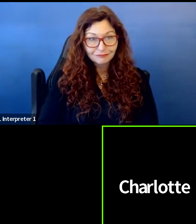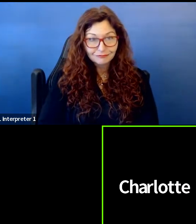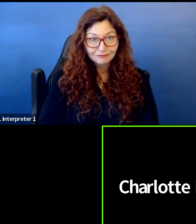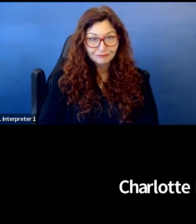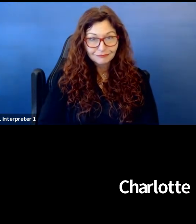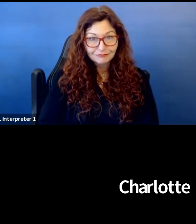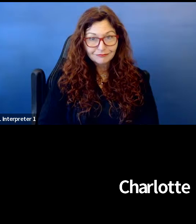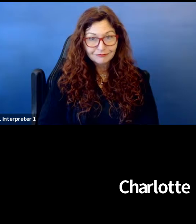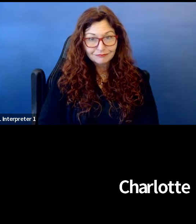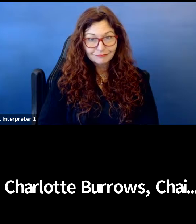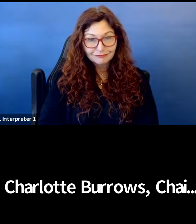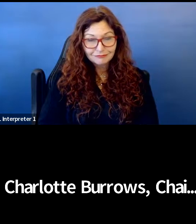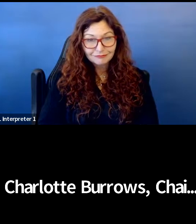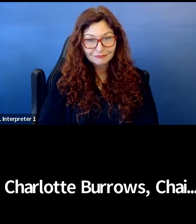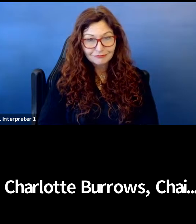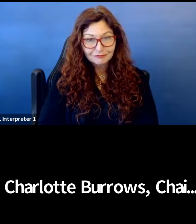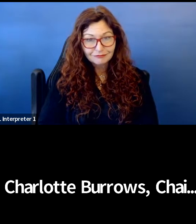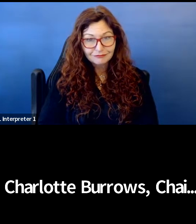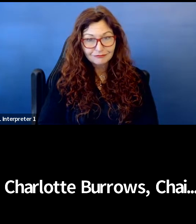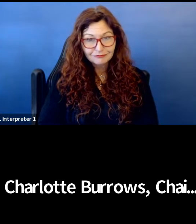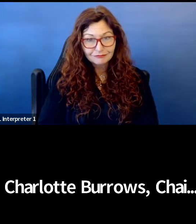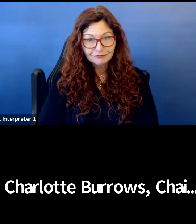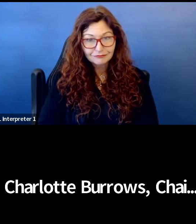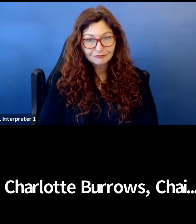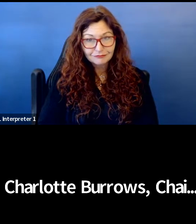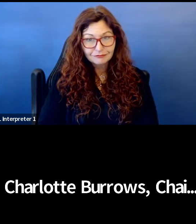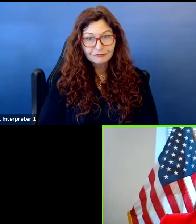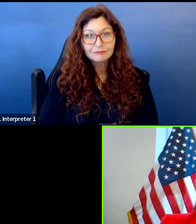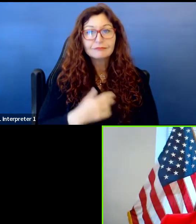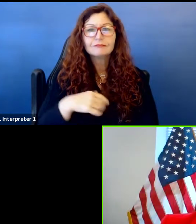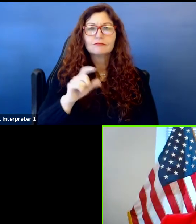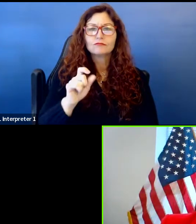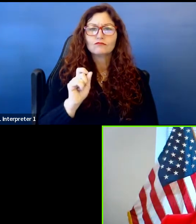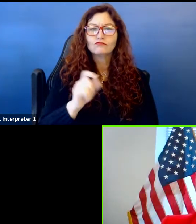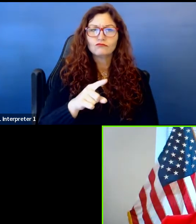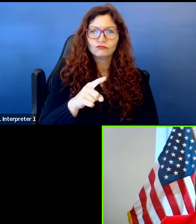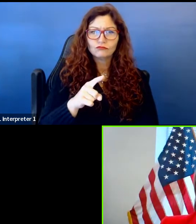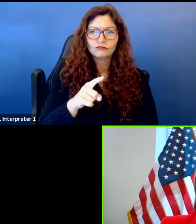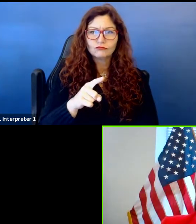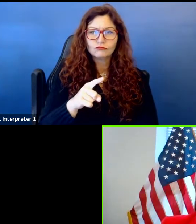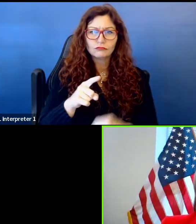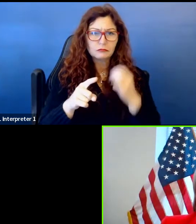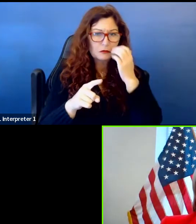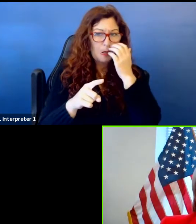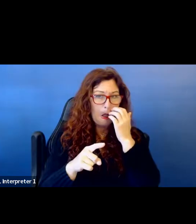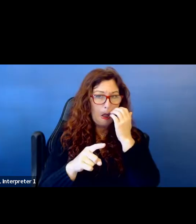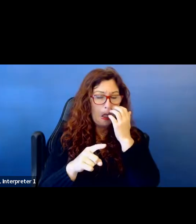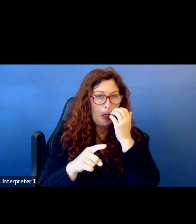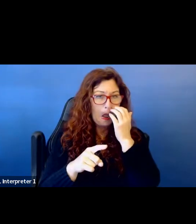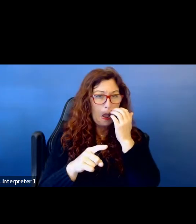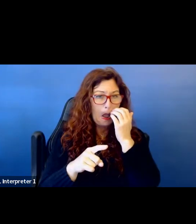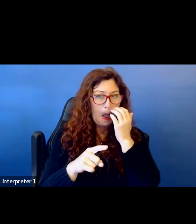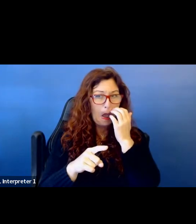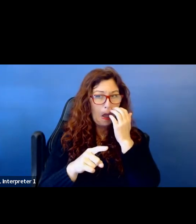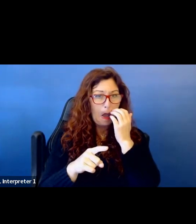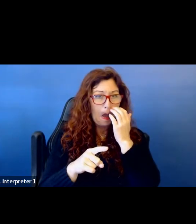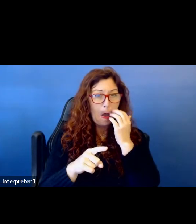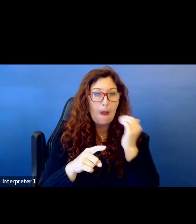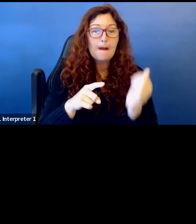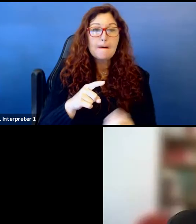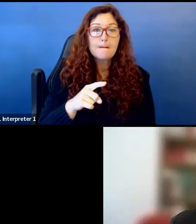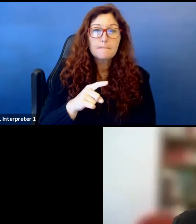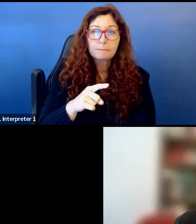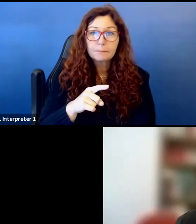thank you um i had a question for miss uh hedgewists um and again i apologize for um if i'm watching your name